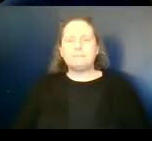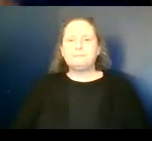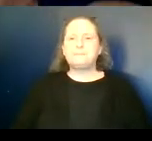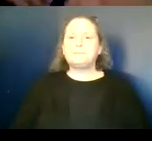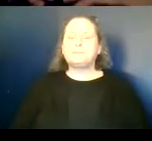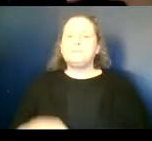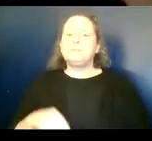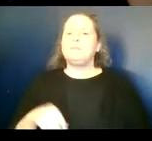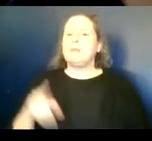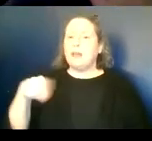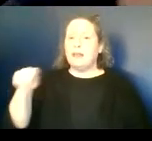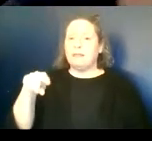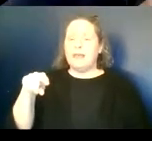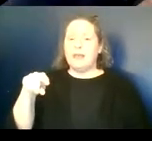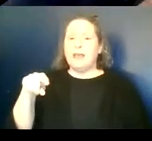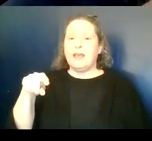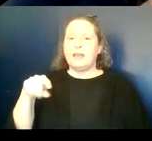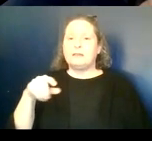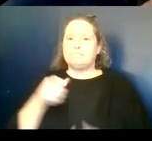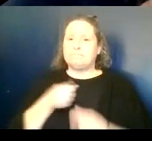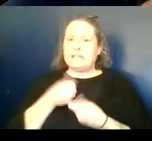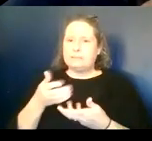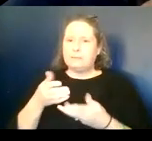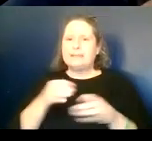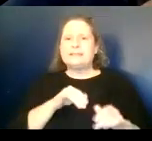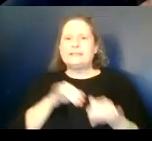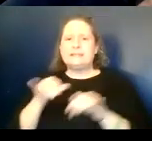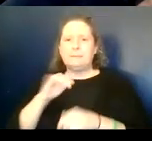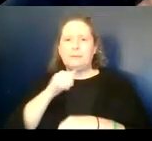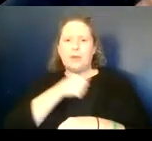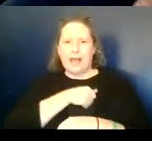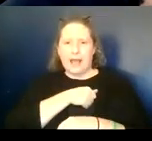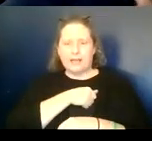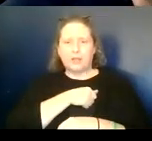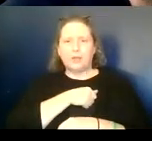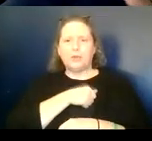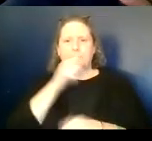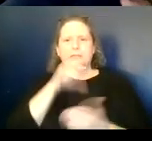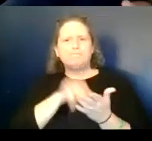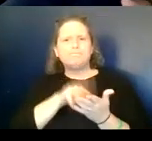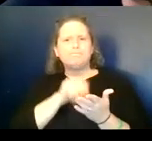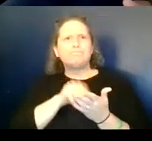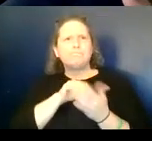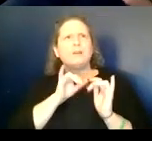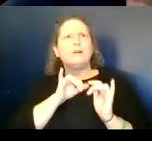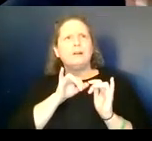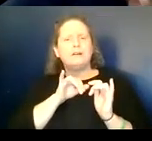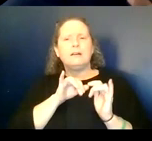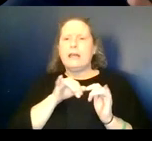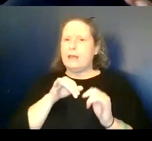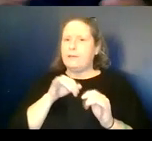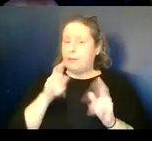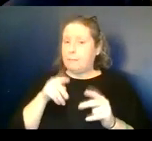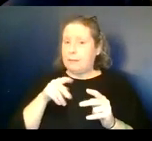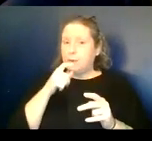who express those similar attitudes towards people who think differently about sexuality